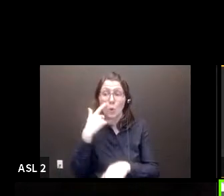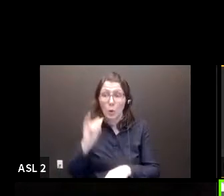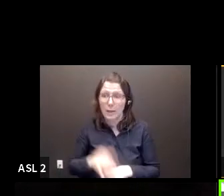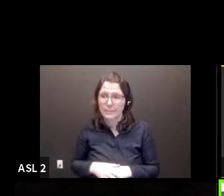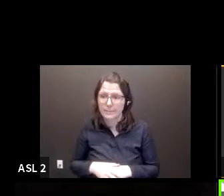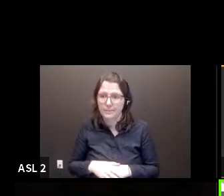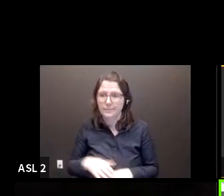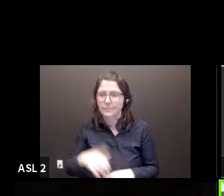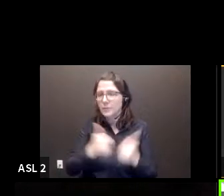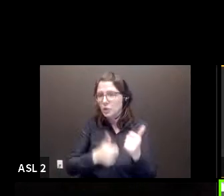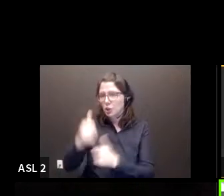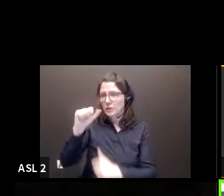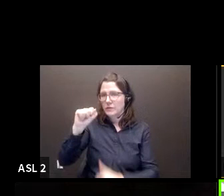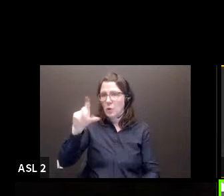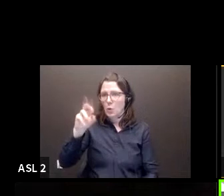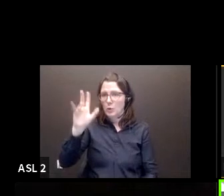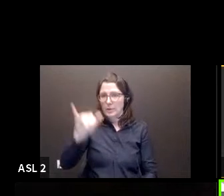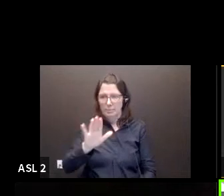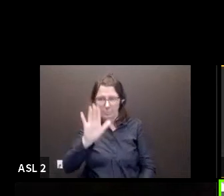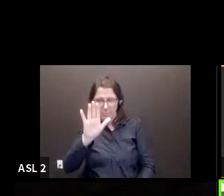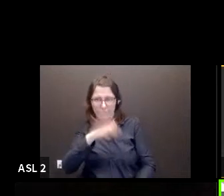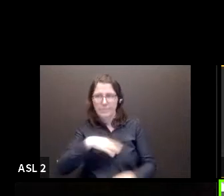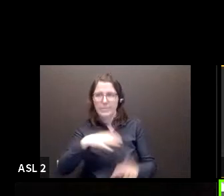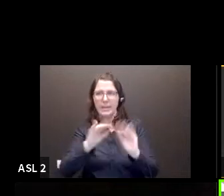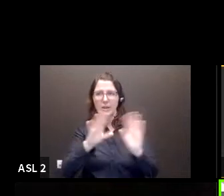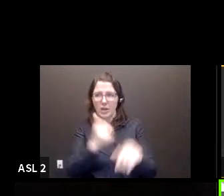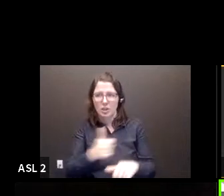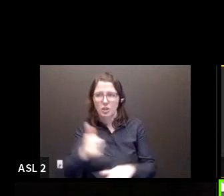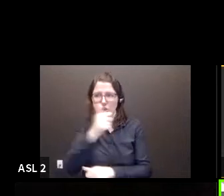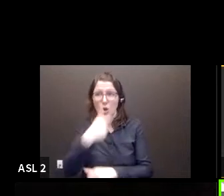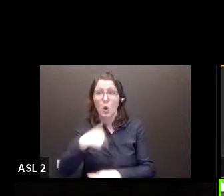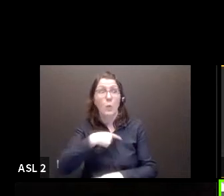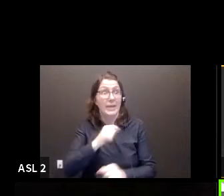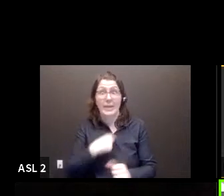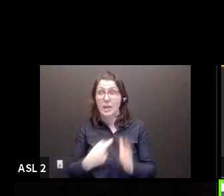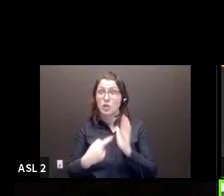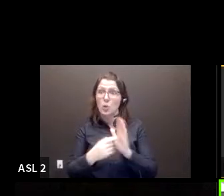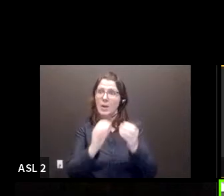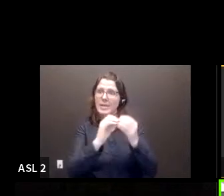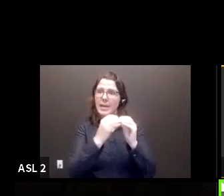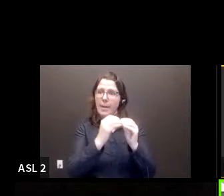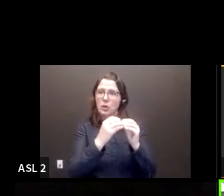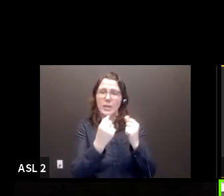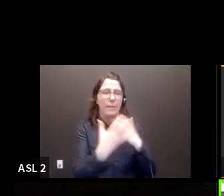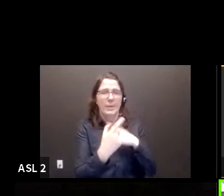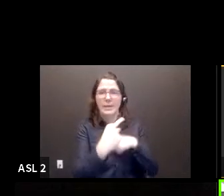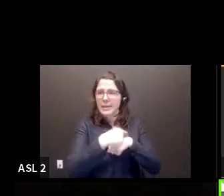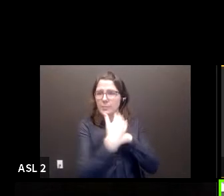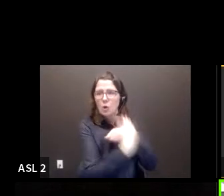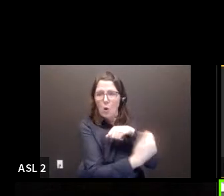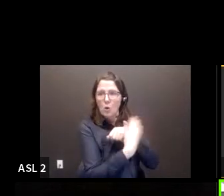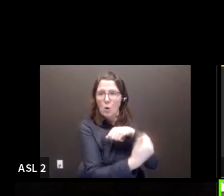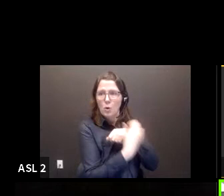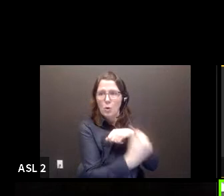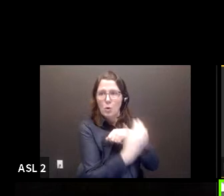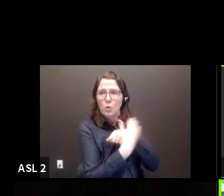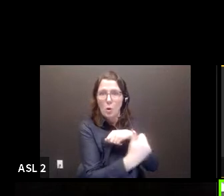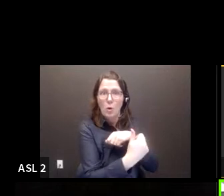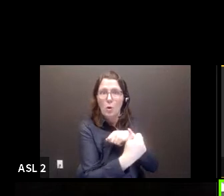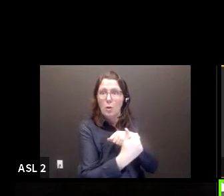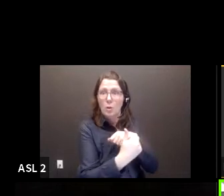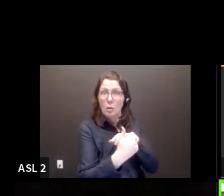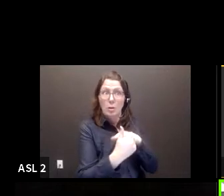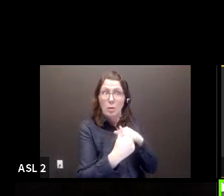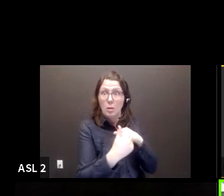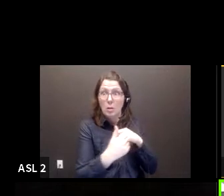though just for clarification chair um we can show you the demand numbers around the types of calls and numbers of calls that have continued since i